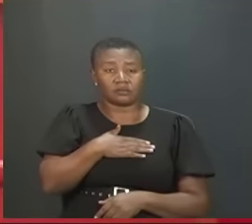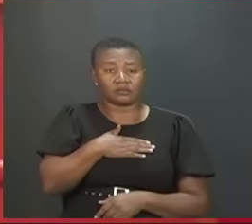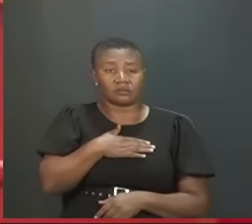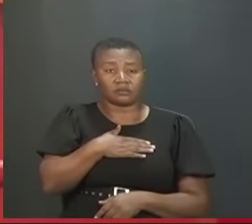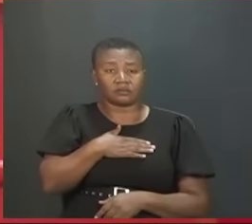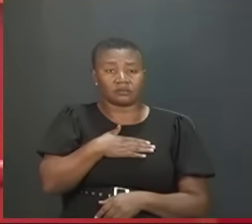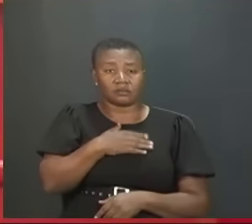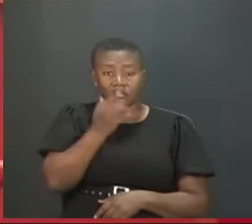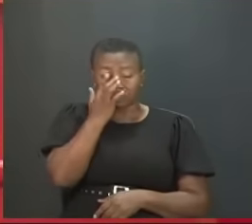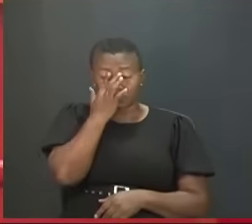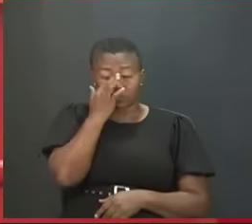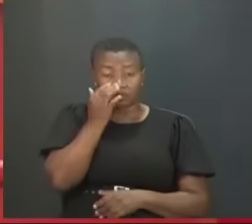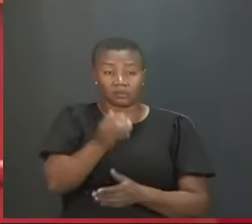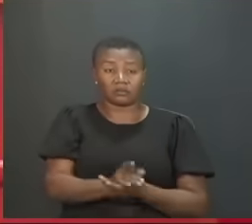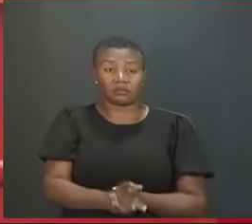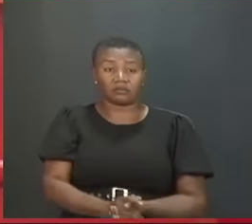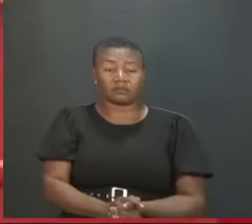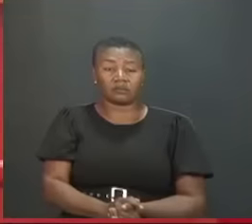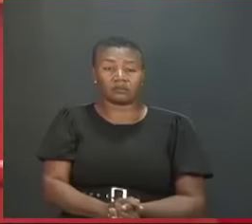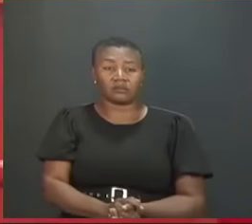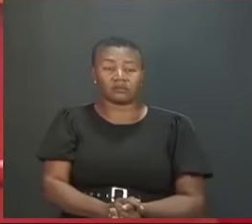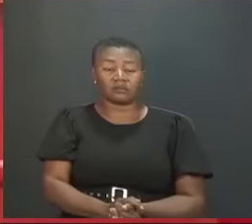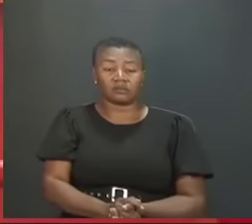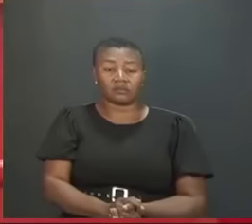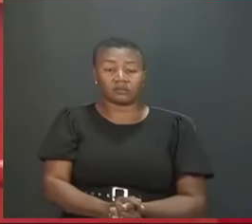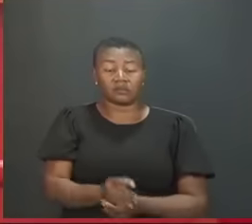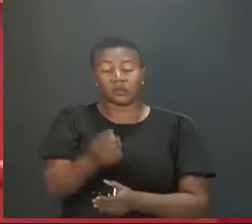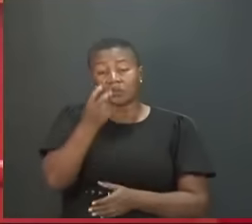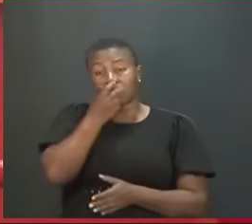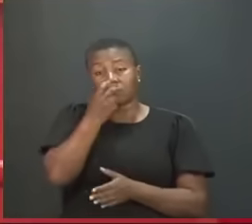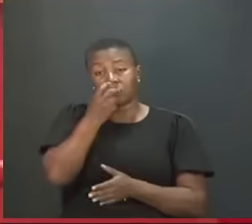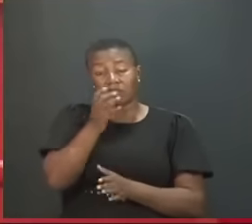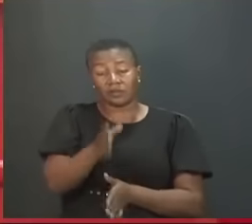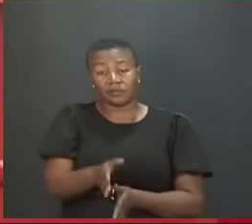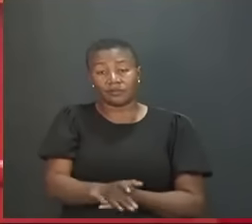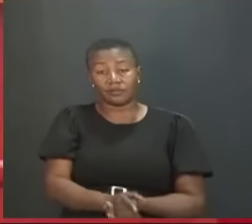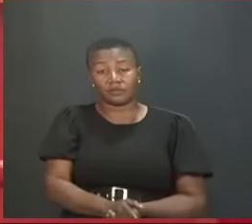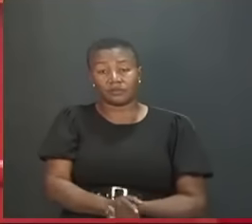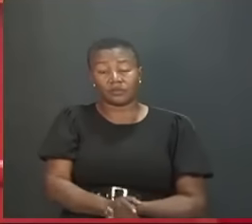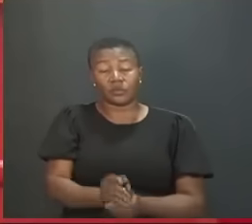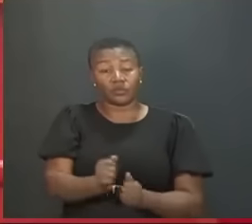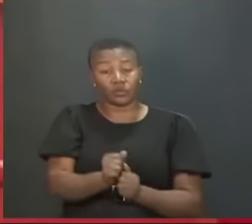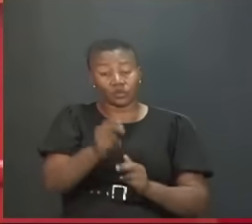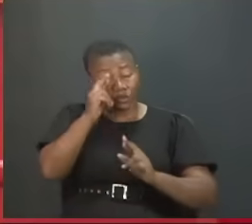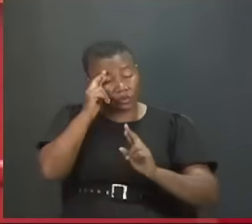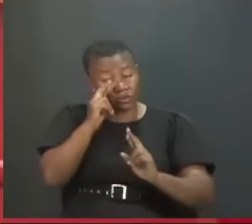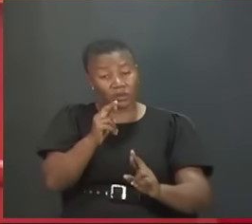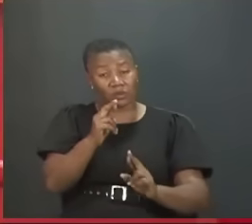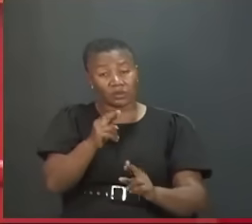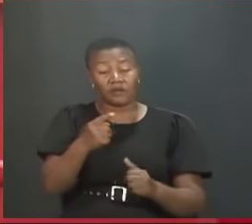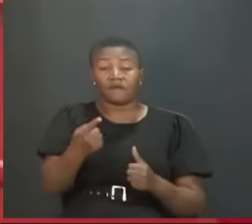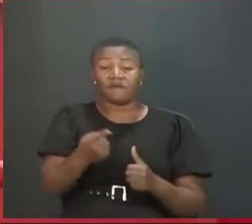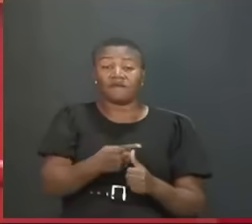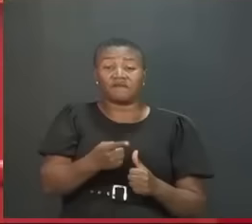minority leader, I appeal with you to be brief. Mr. Speaker, with respect, first, perhaps